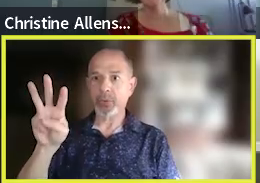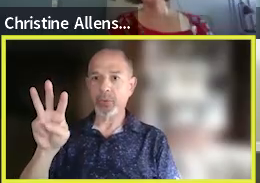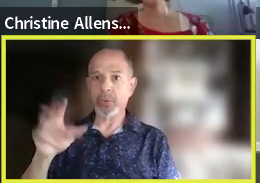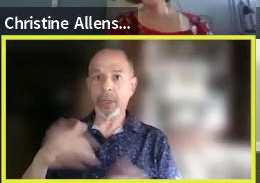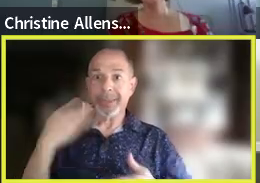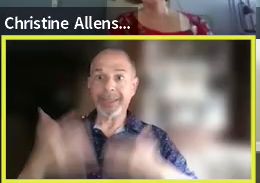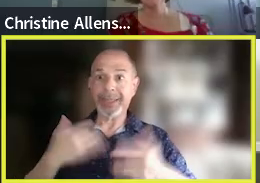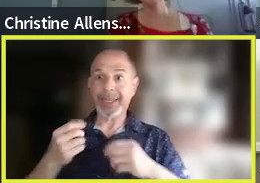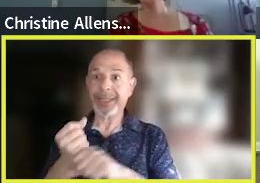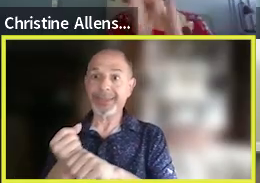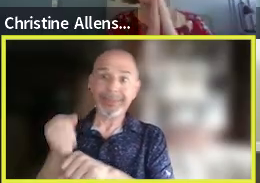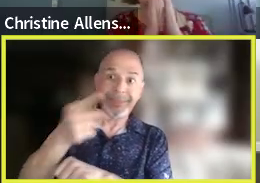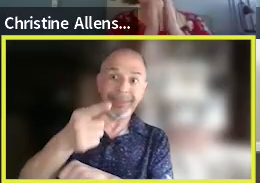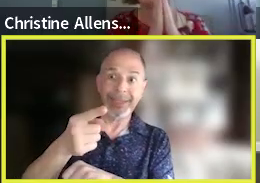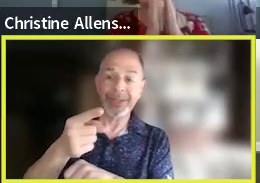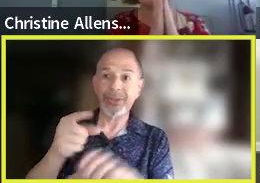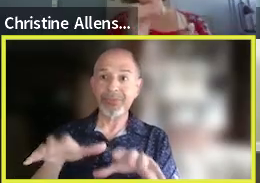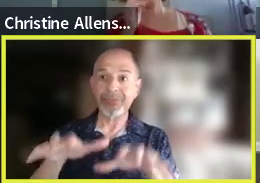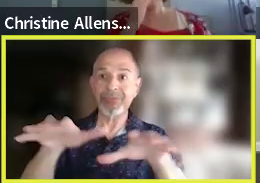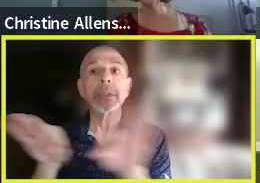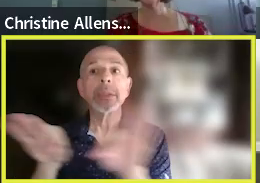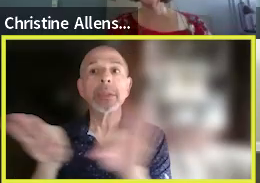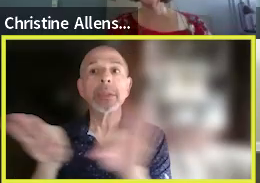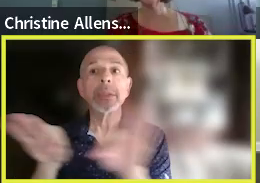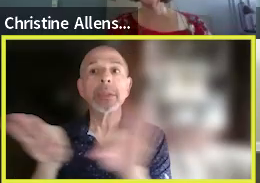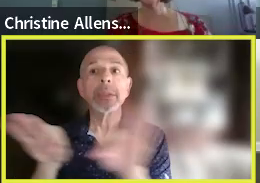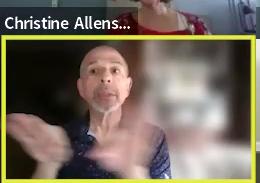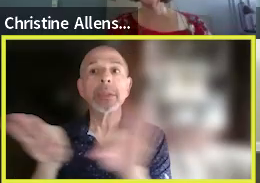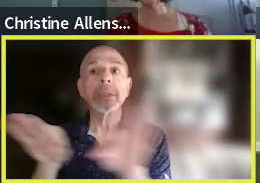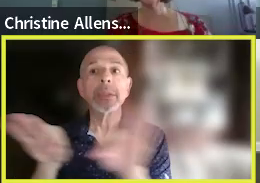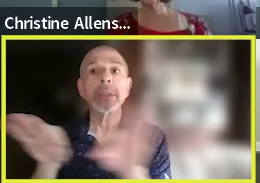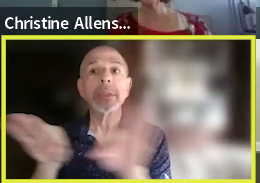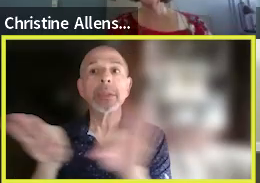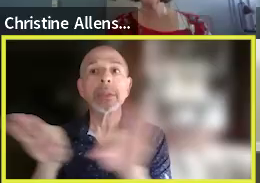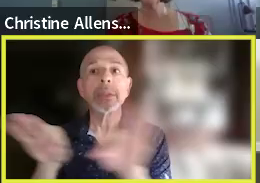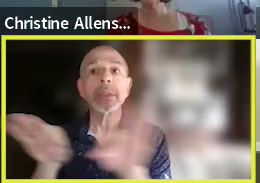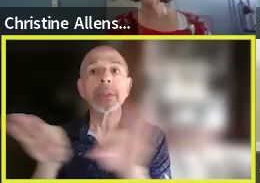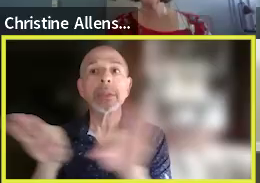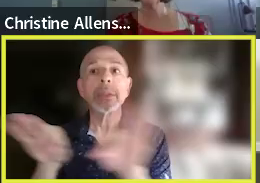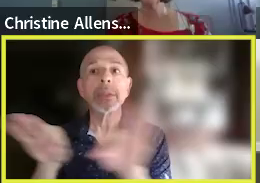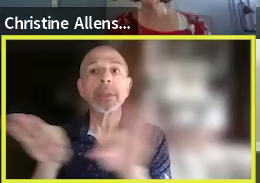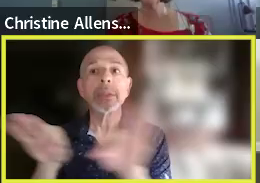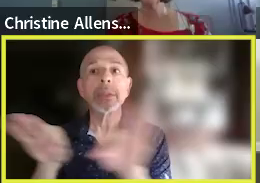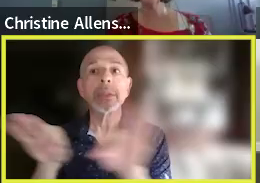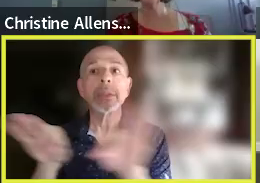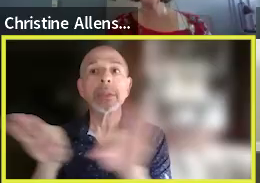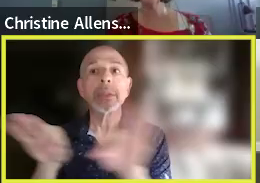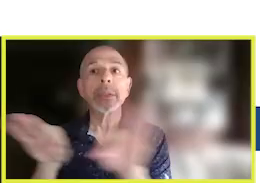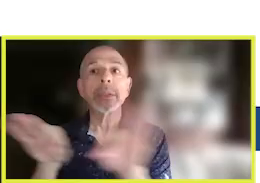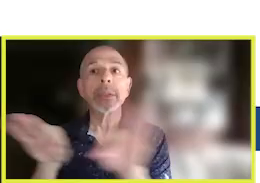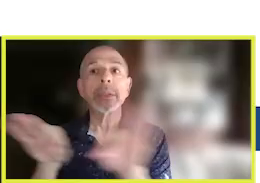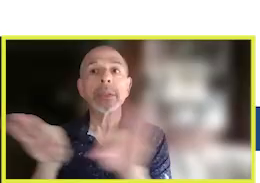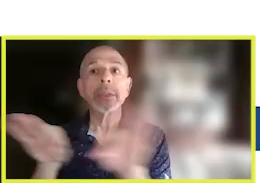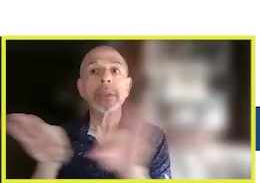Same. Yeah, so excited. Yeah, Yeah. we are going to now give it to Kim. Here we go.